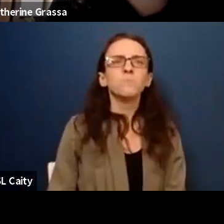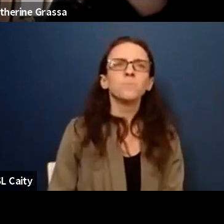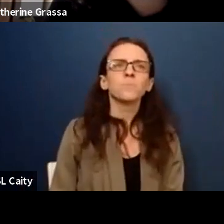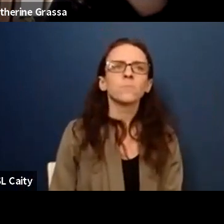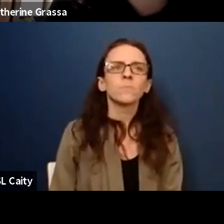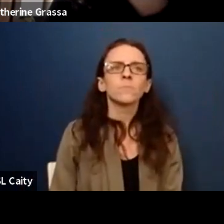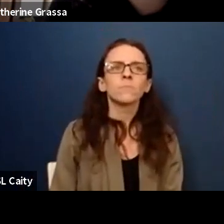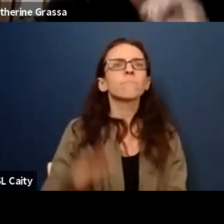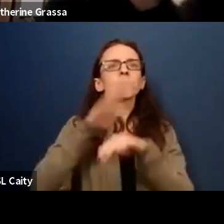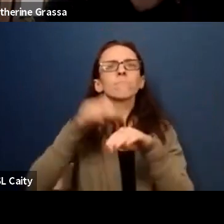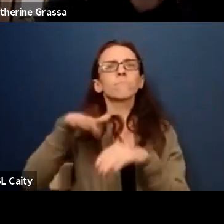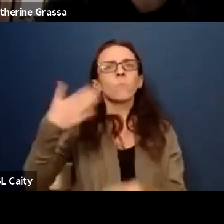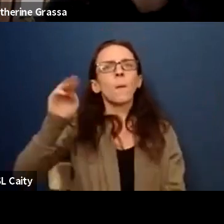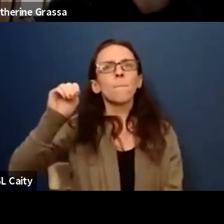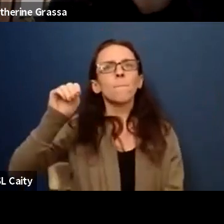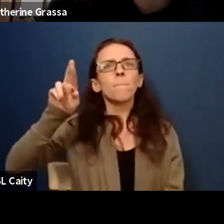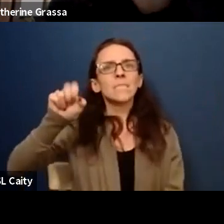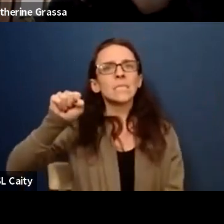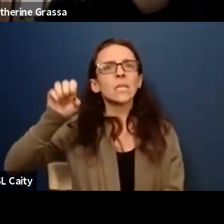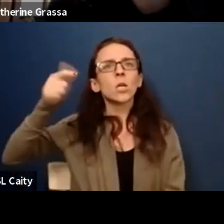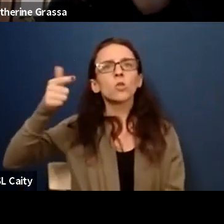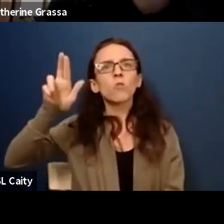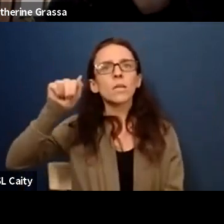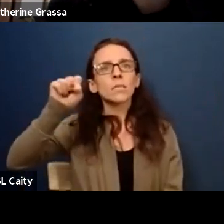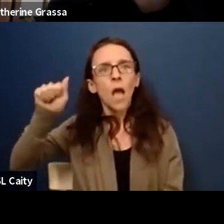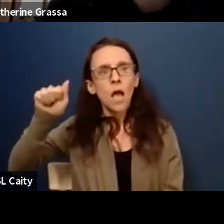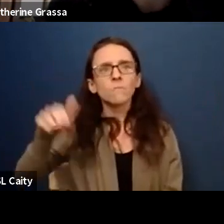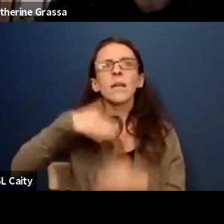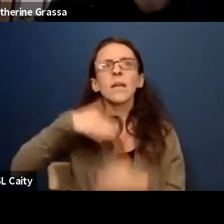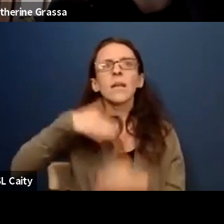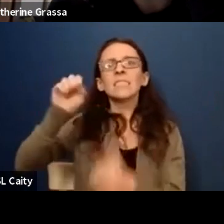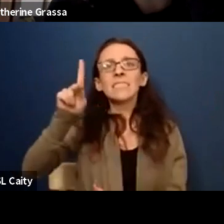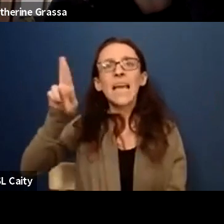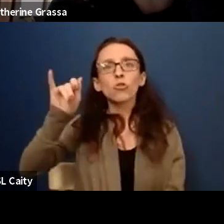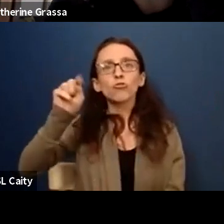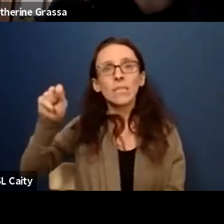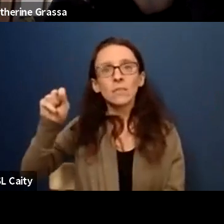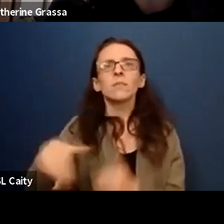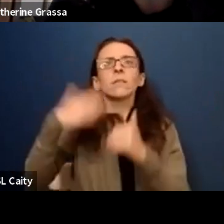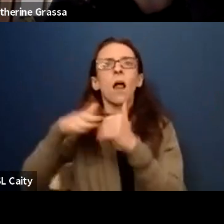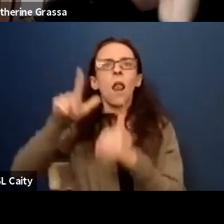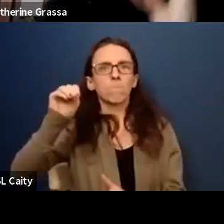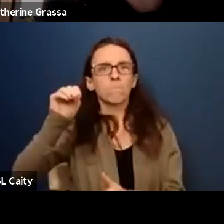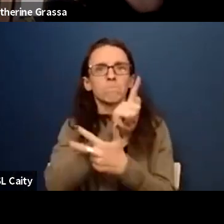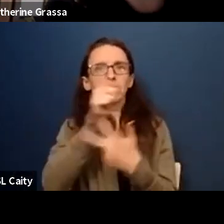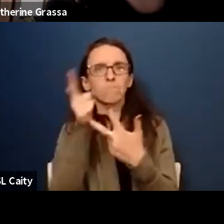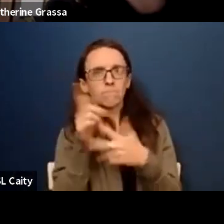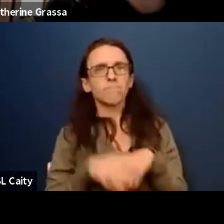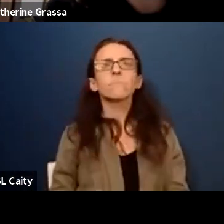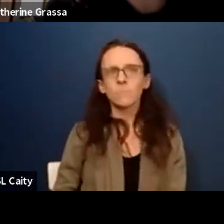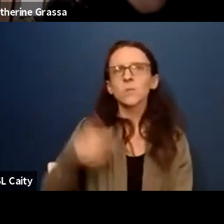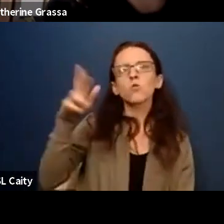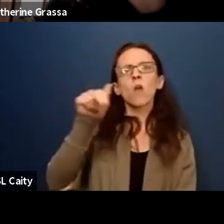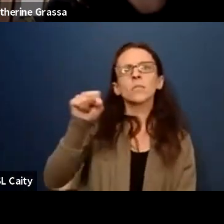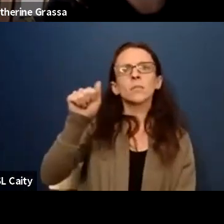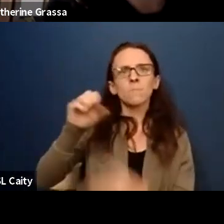Ms. Grassa, and then Ms. Garrett, then Ms. Lum. Thank you. I want to clarify about